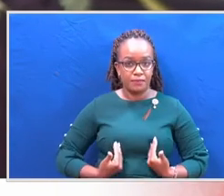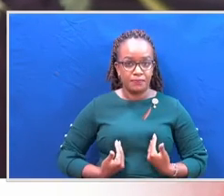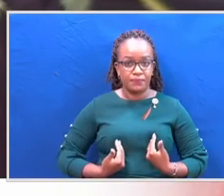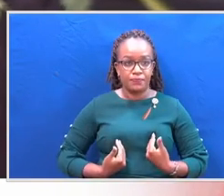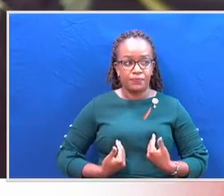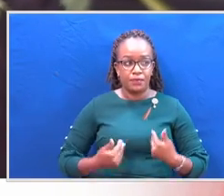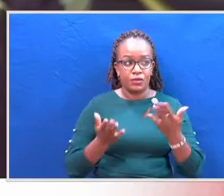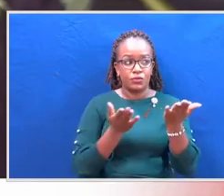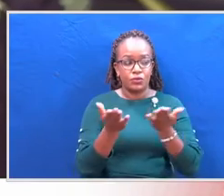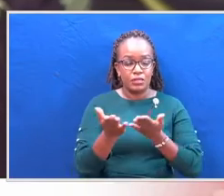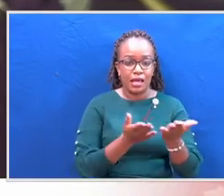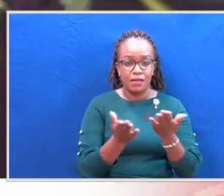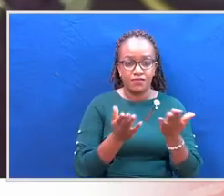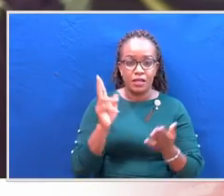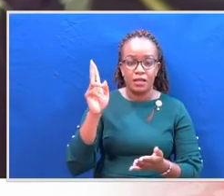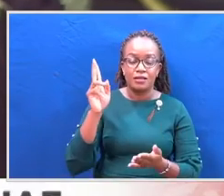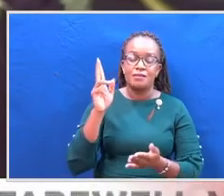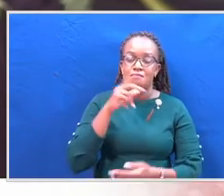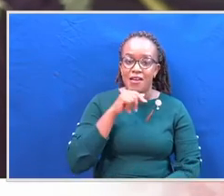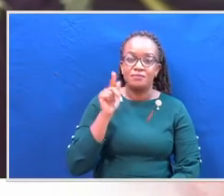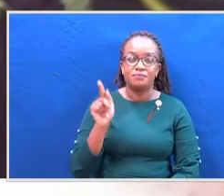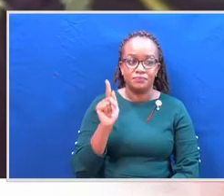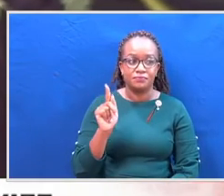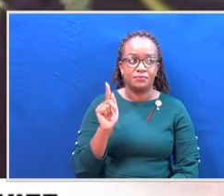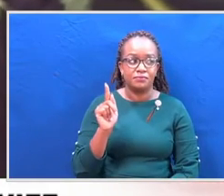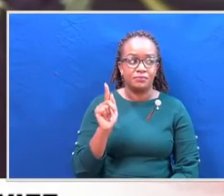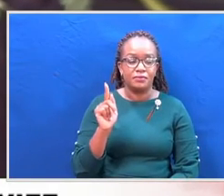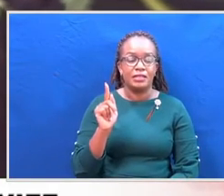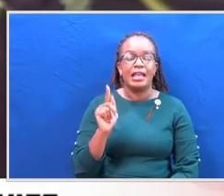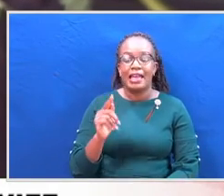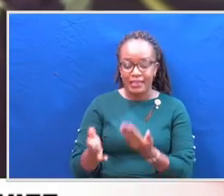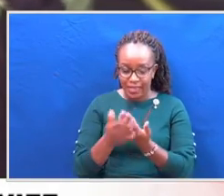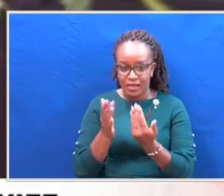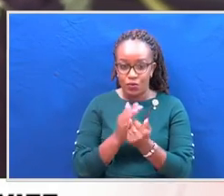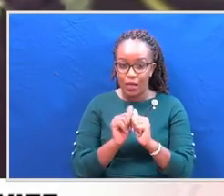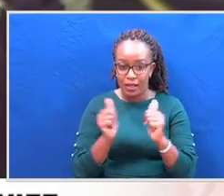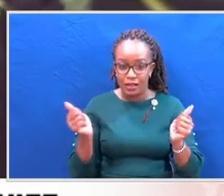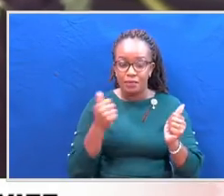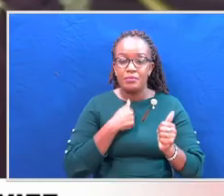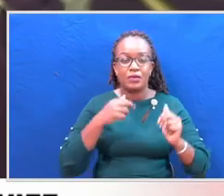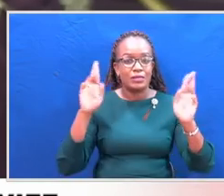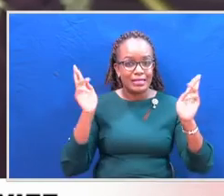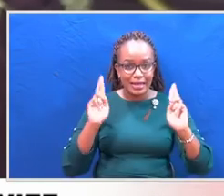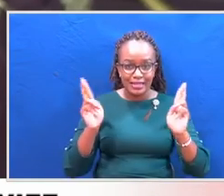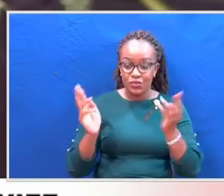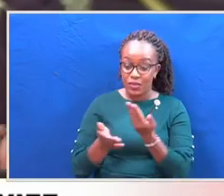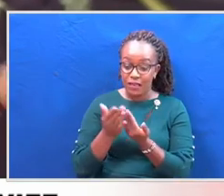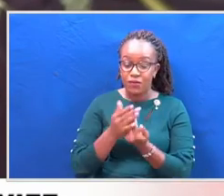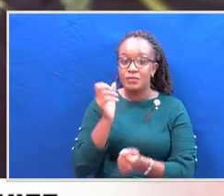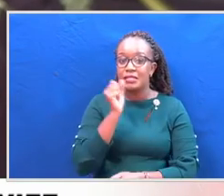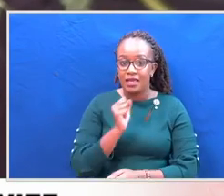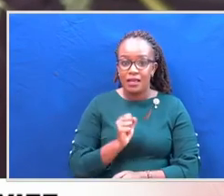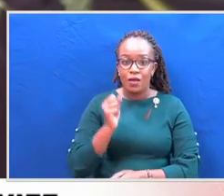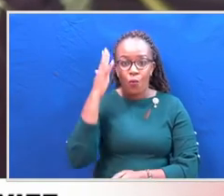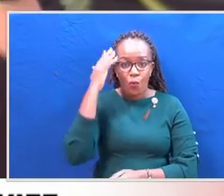to serve him, I had no reservation. I was ready to look after Mzee because over